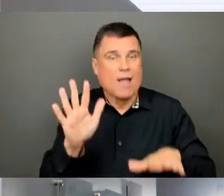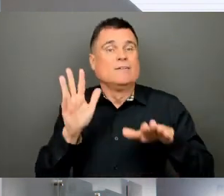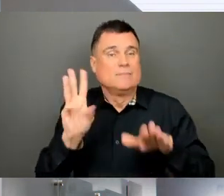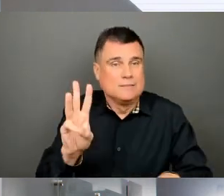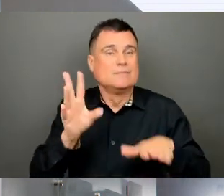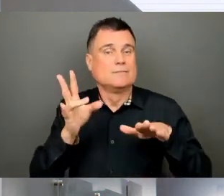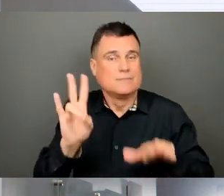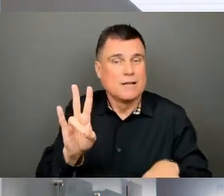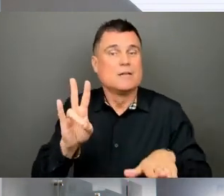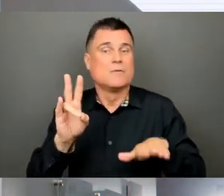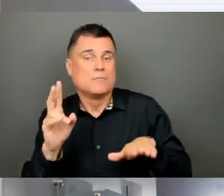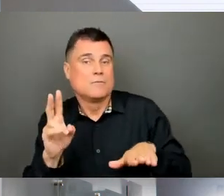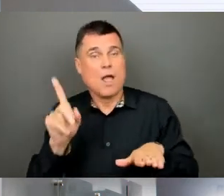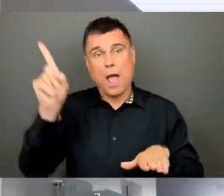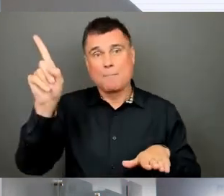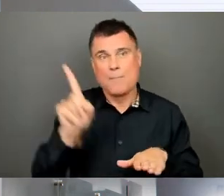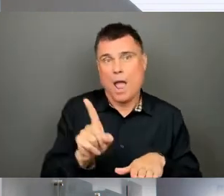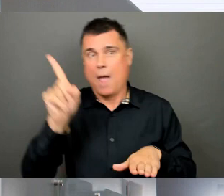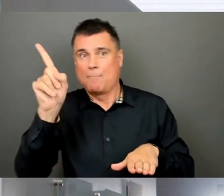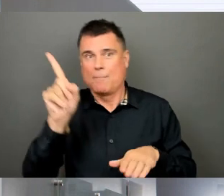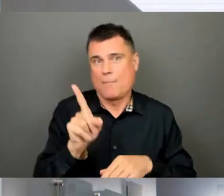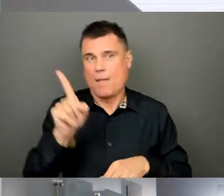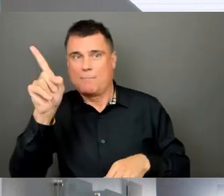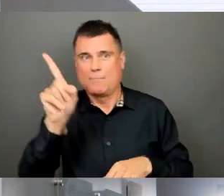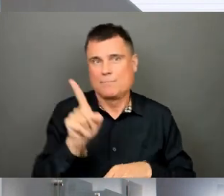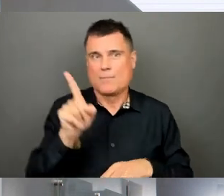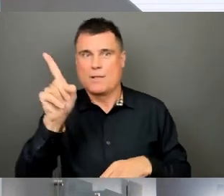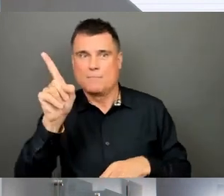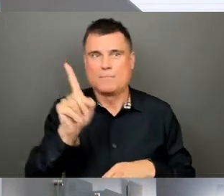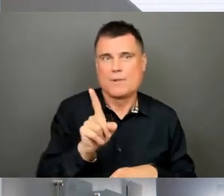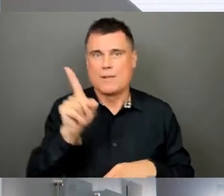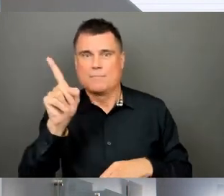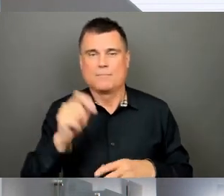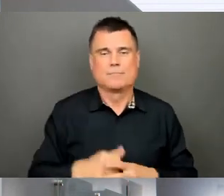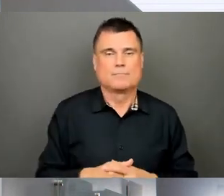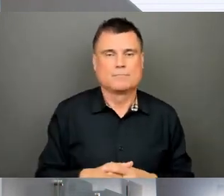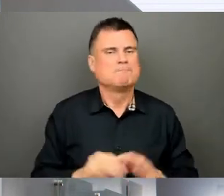5, 6, 7, up, groove. Up, up, up.